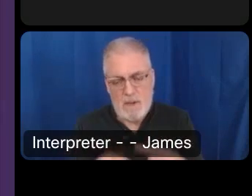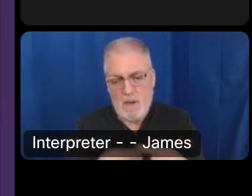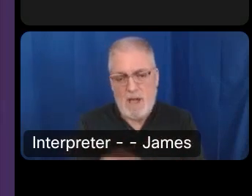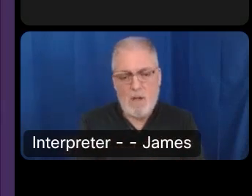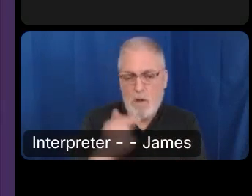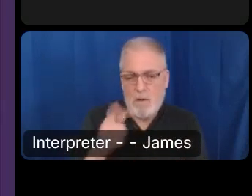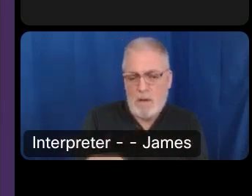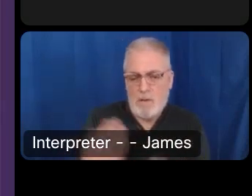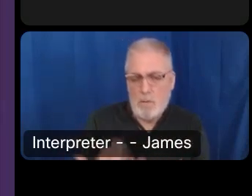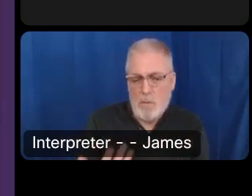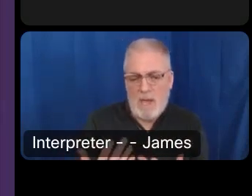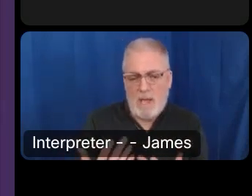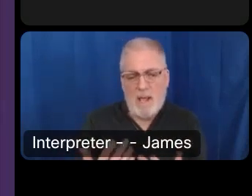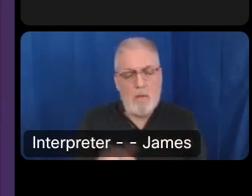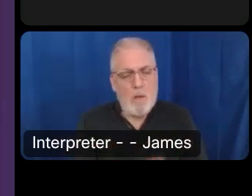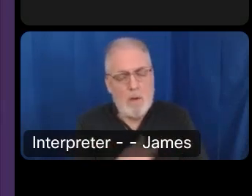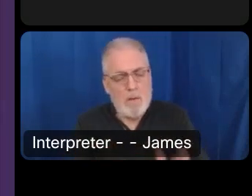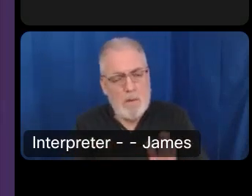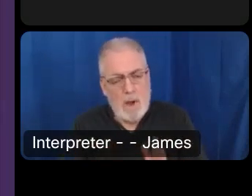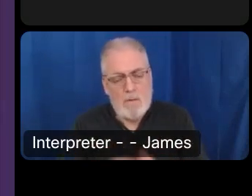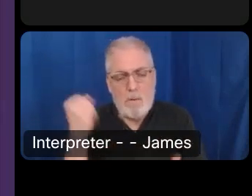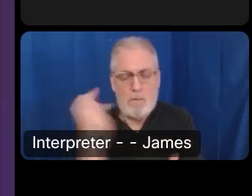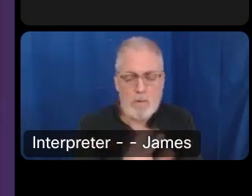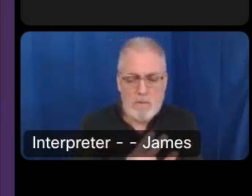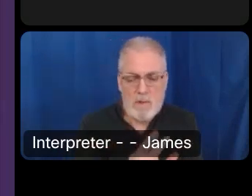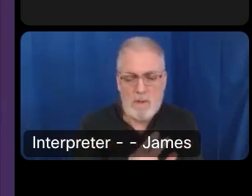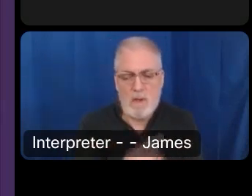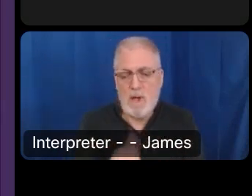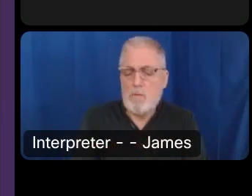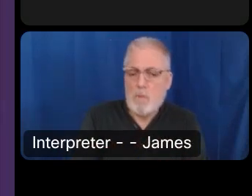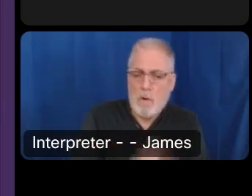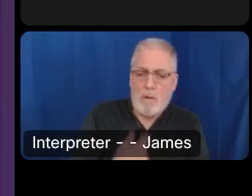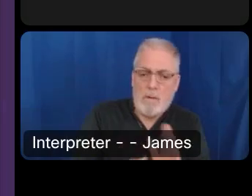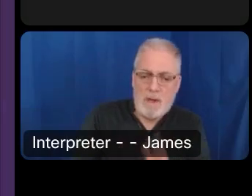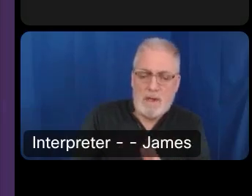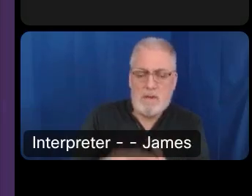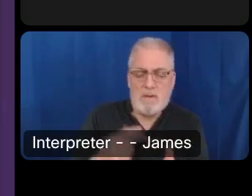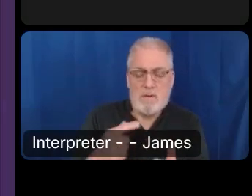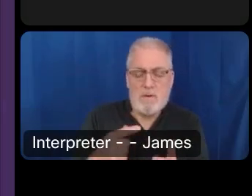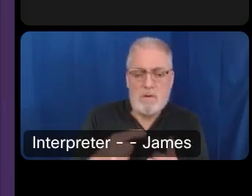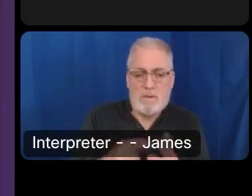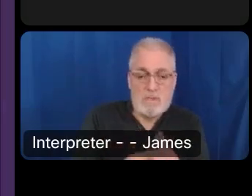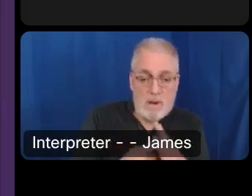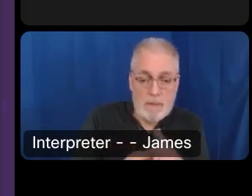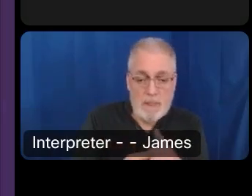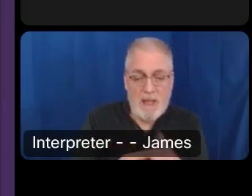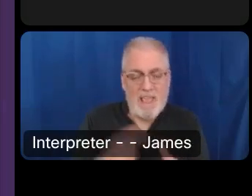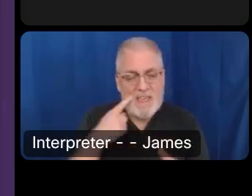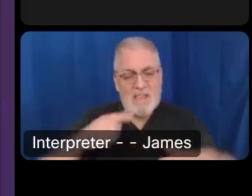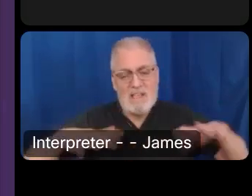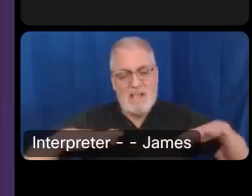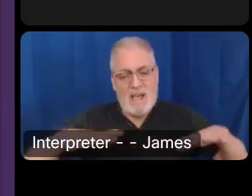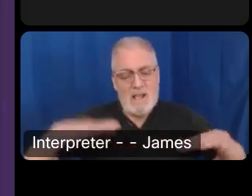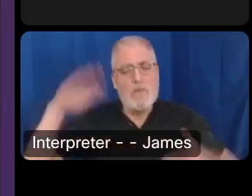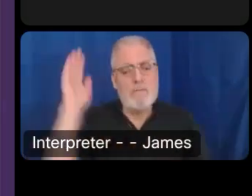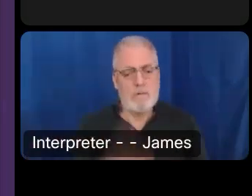get approval to access these types of services, I think it would reduce anxiety, because when you have no idea and